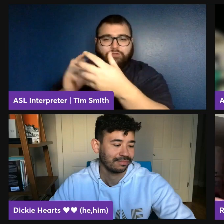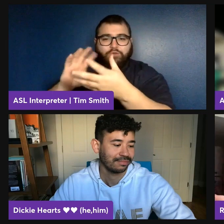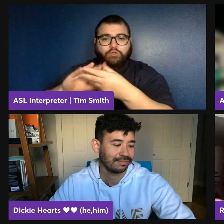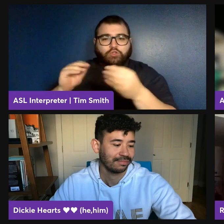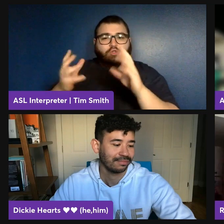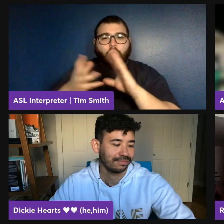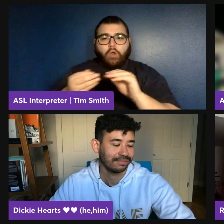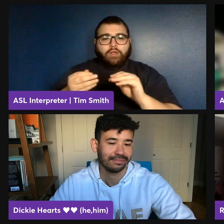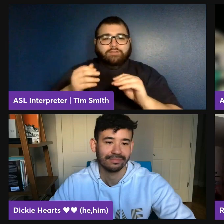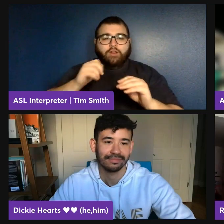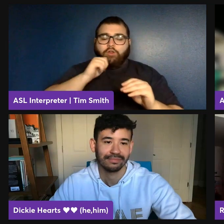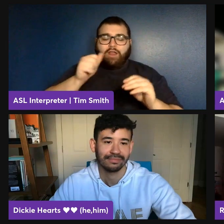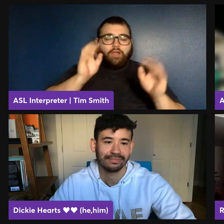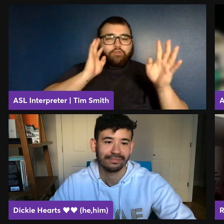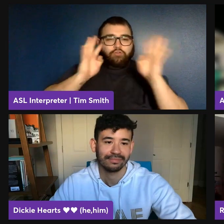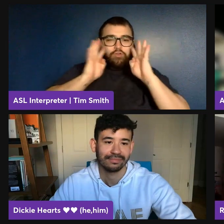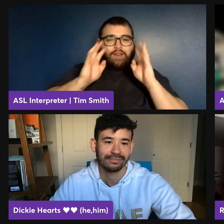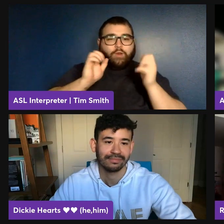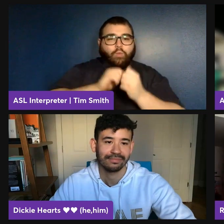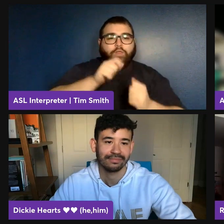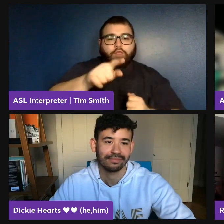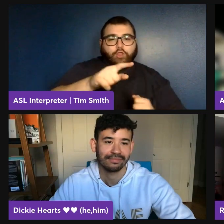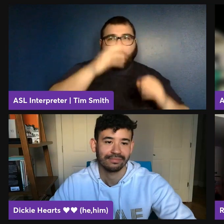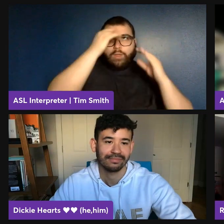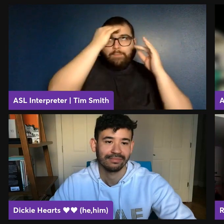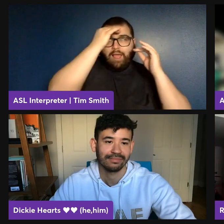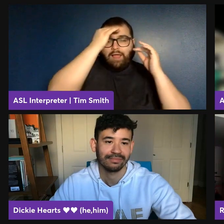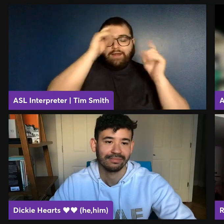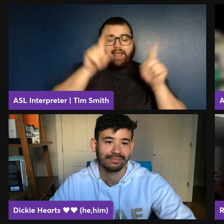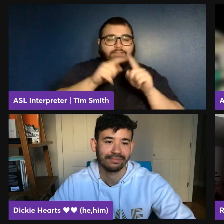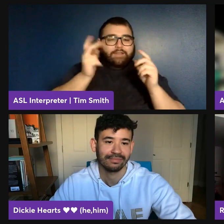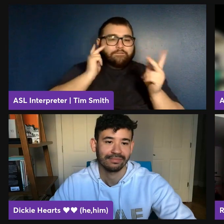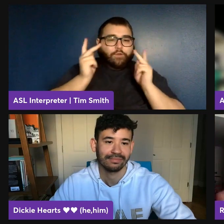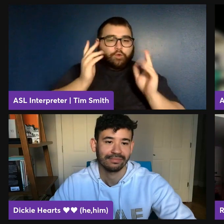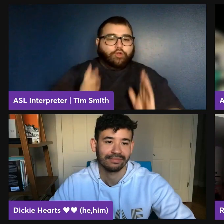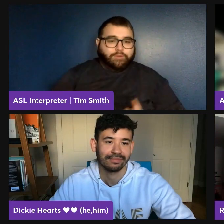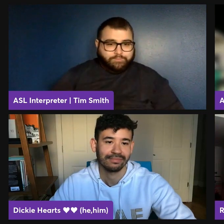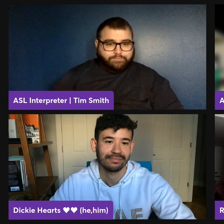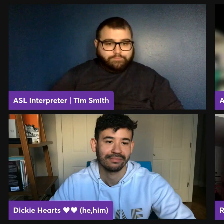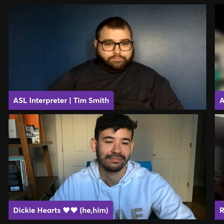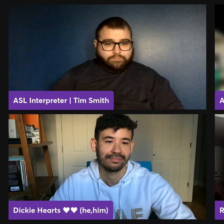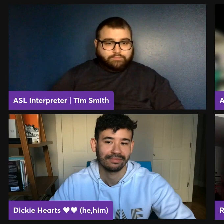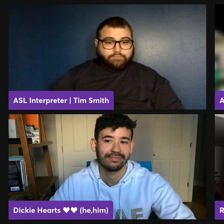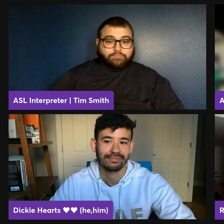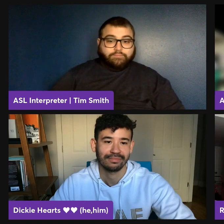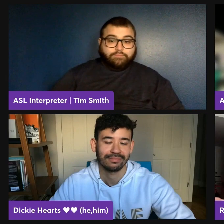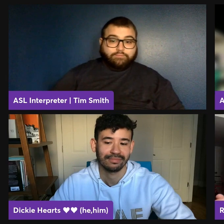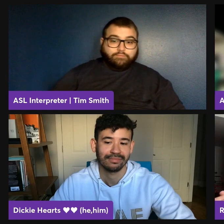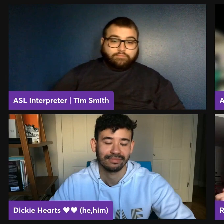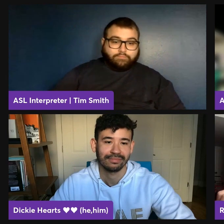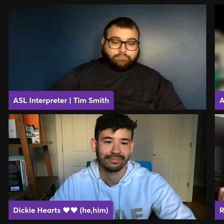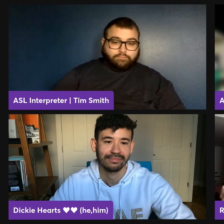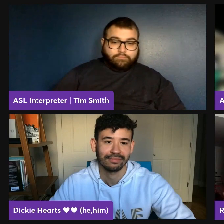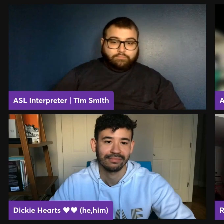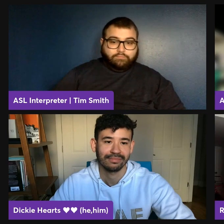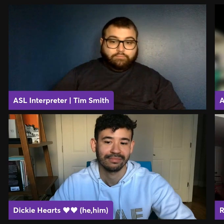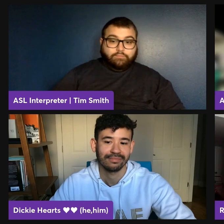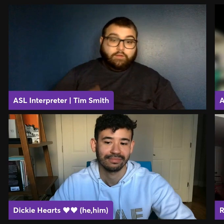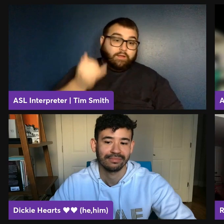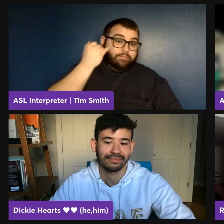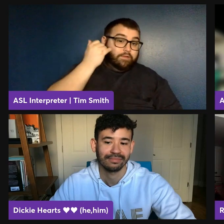created with you in mind, as a viewer, and if you're lucky, also as a potential